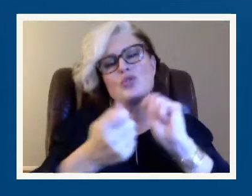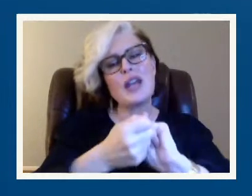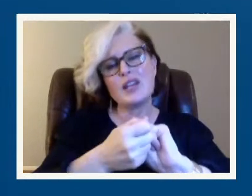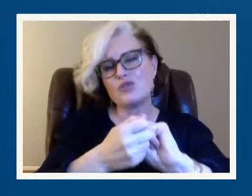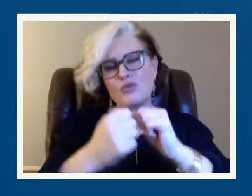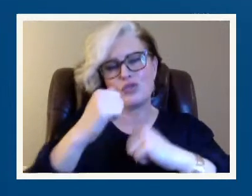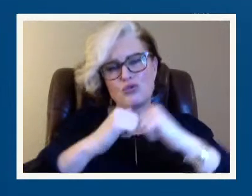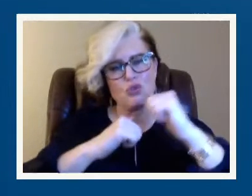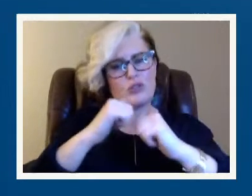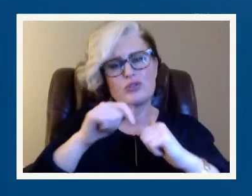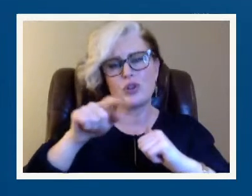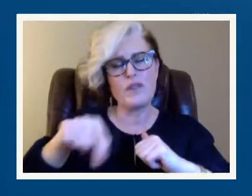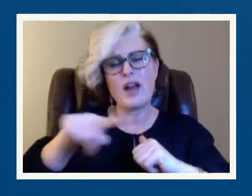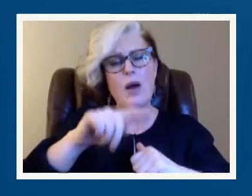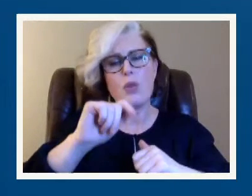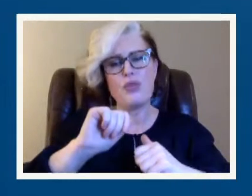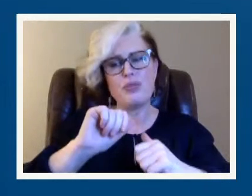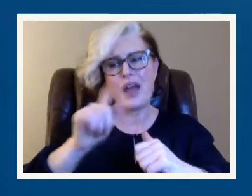nation.